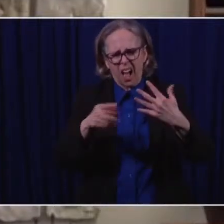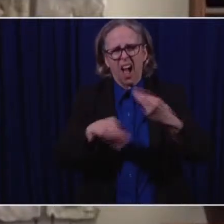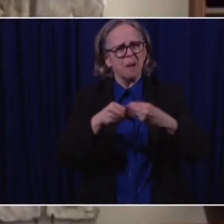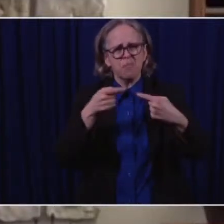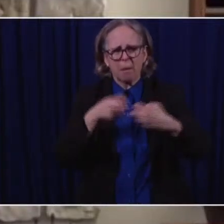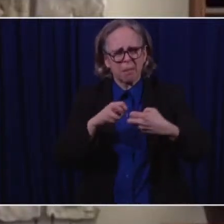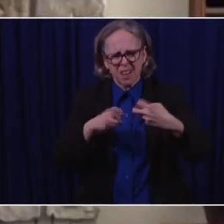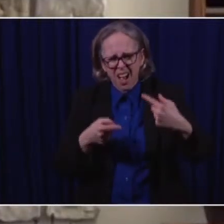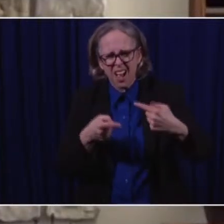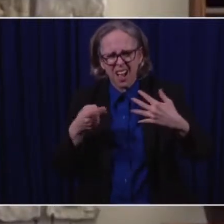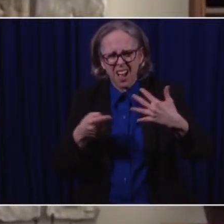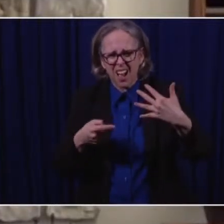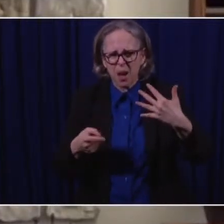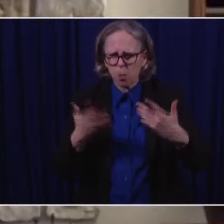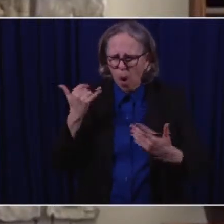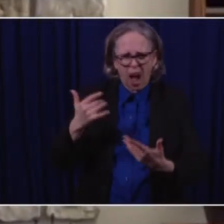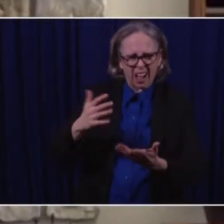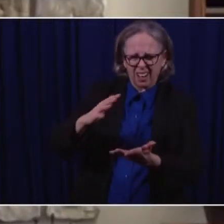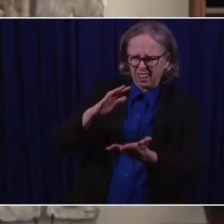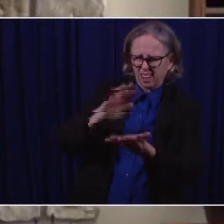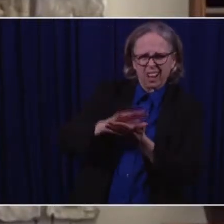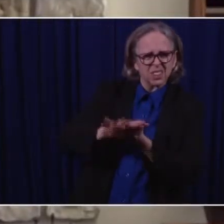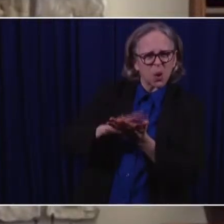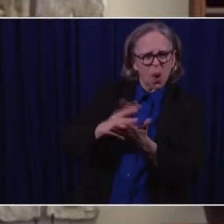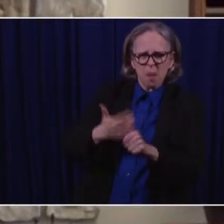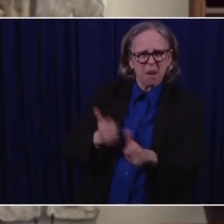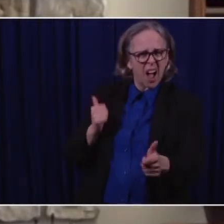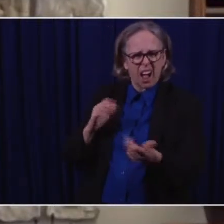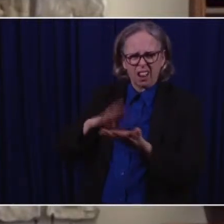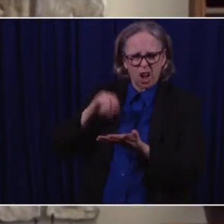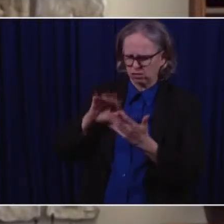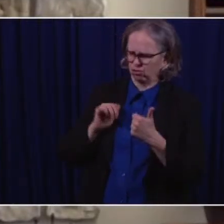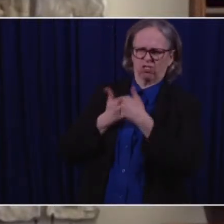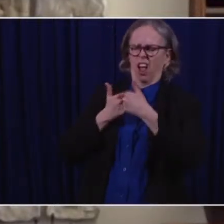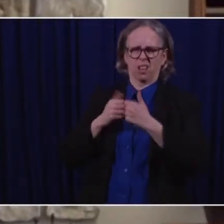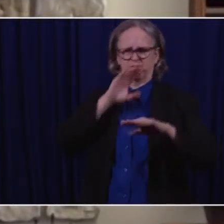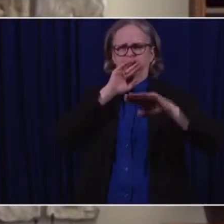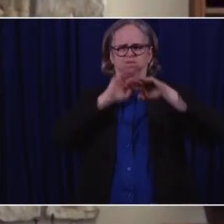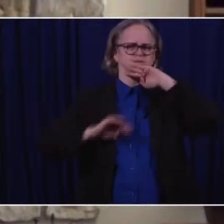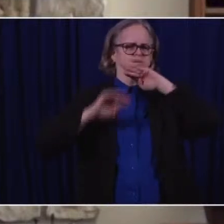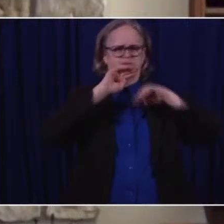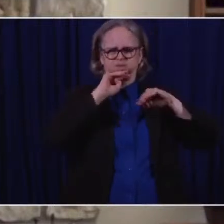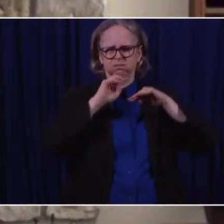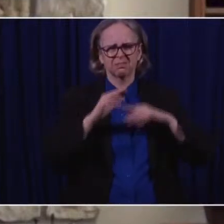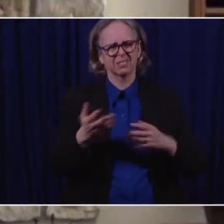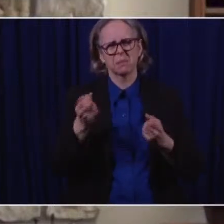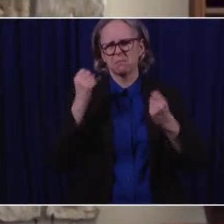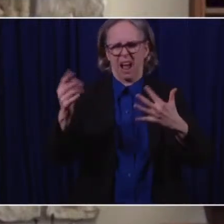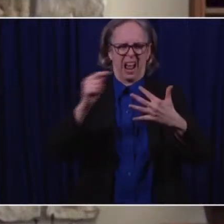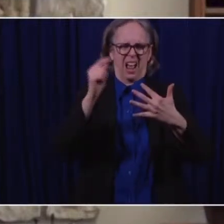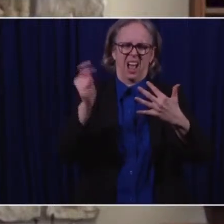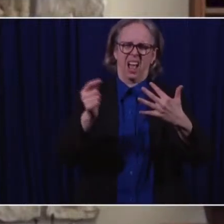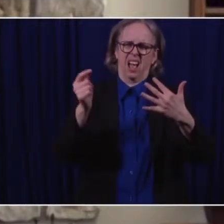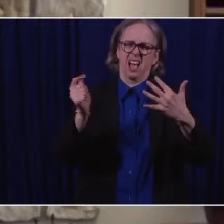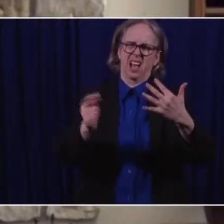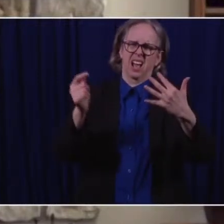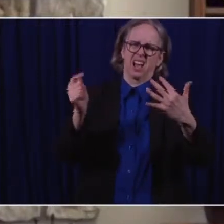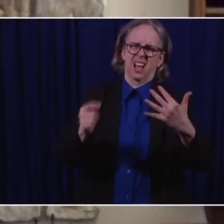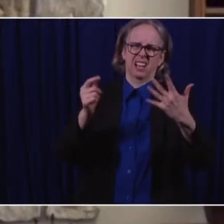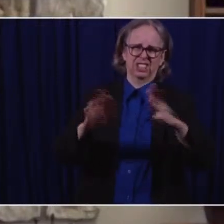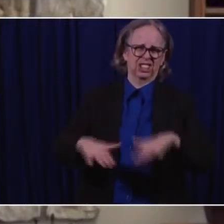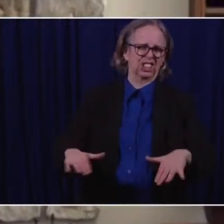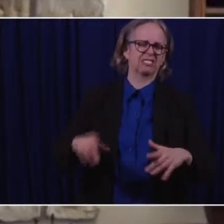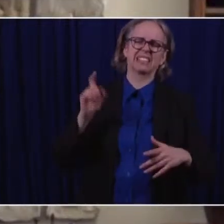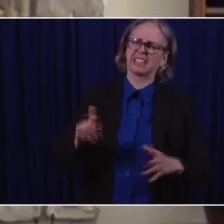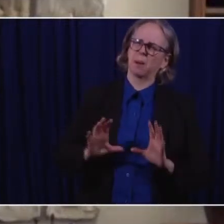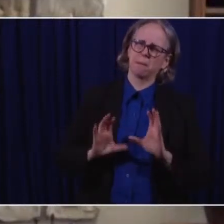academic challenges. So there's a lot of reasons to put kids back in school. Now, if a